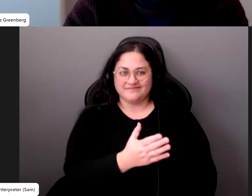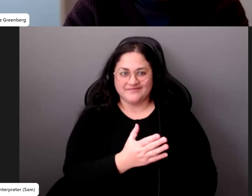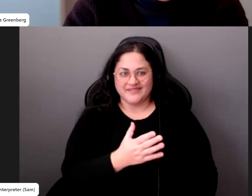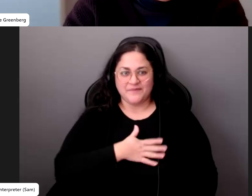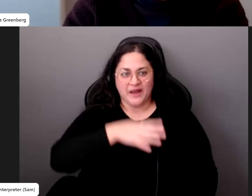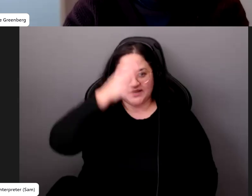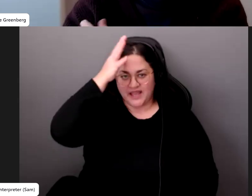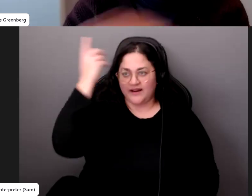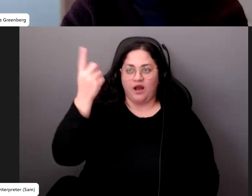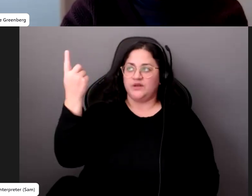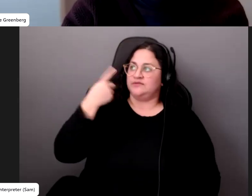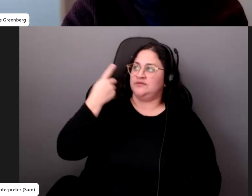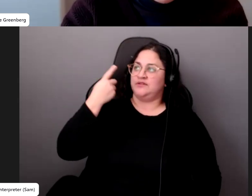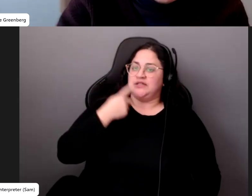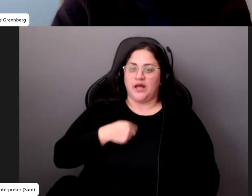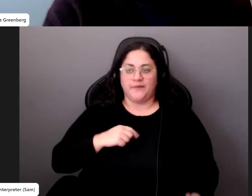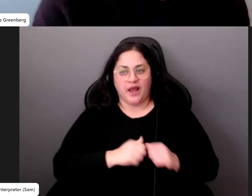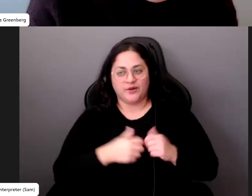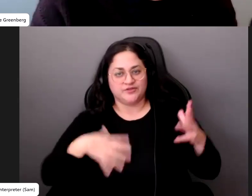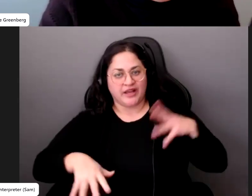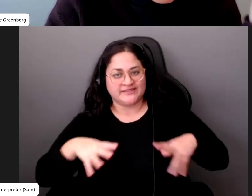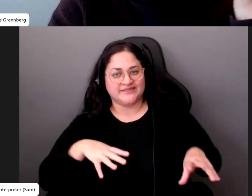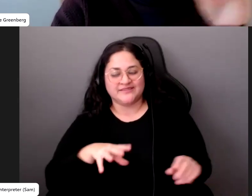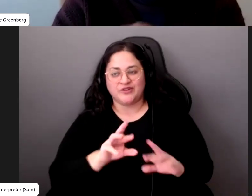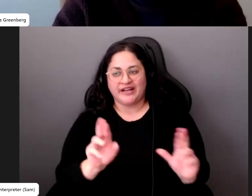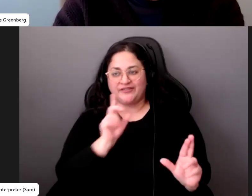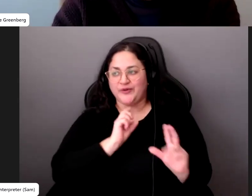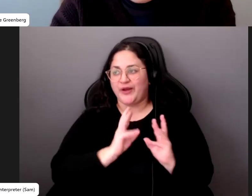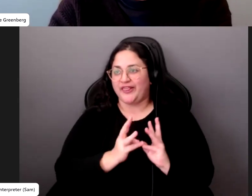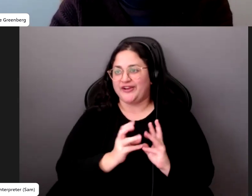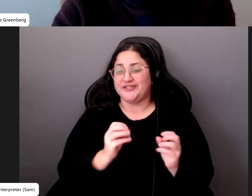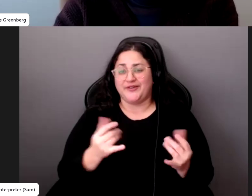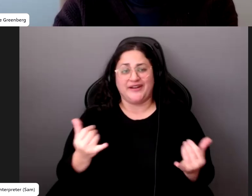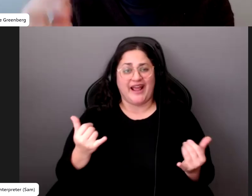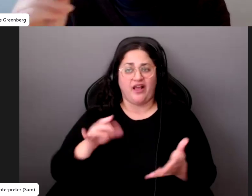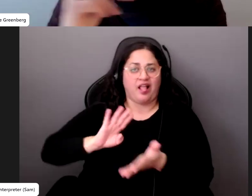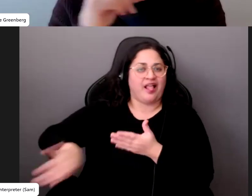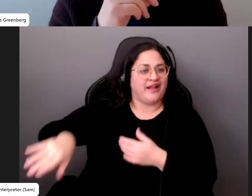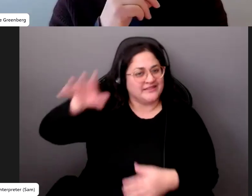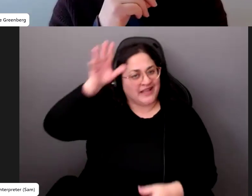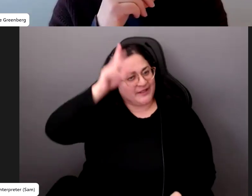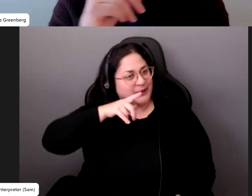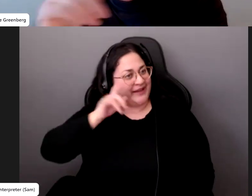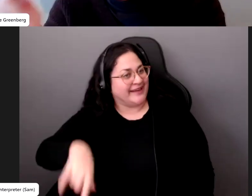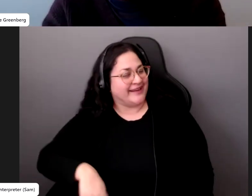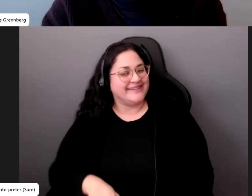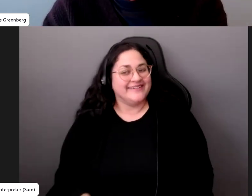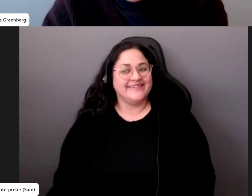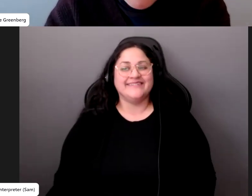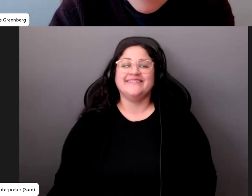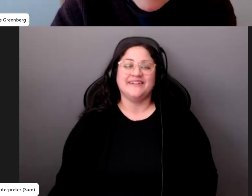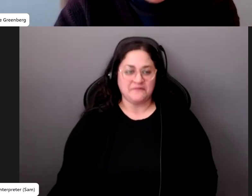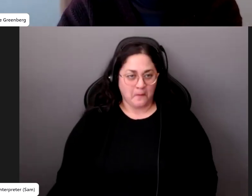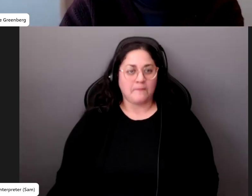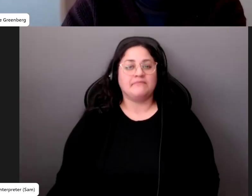me to wear a scarf. He would have no job to do that. We just check ChatGPT. There was actually an interesting question that came